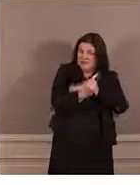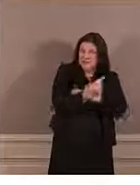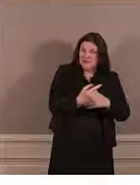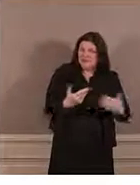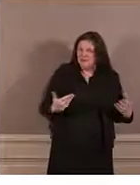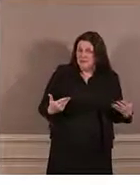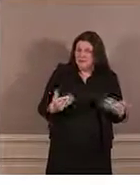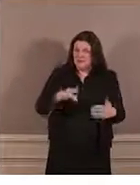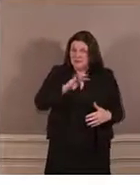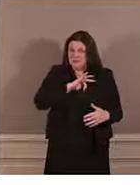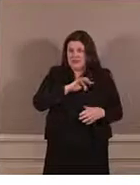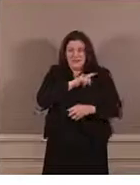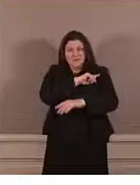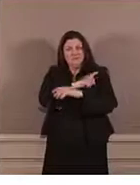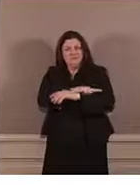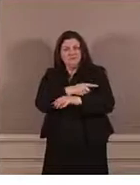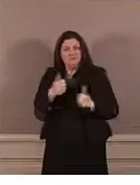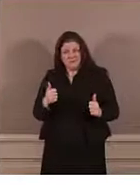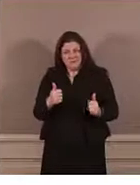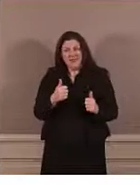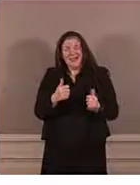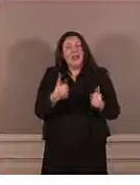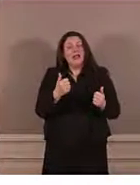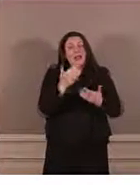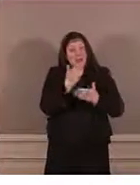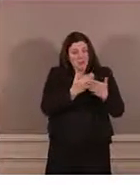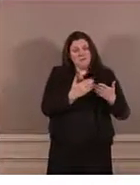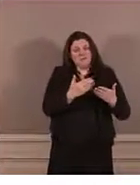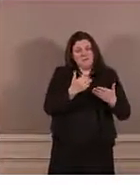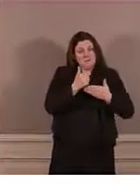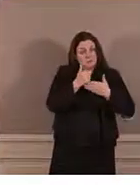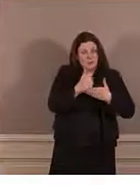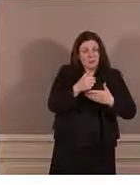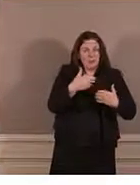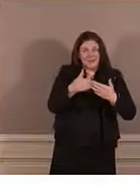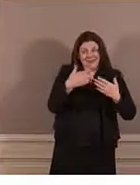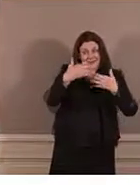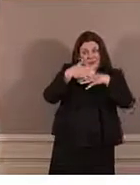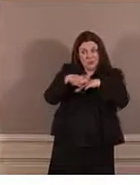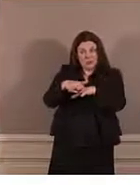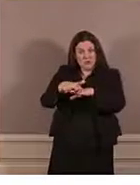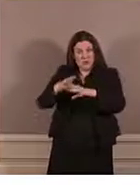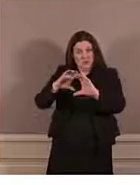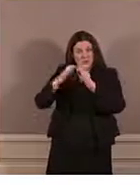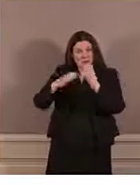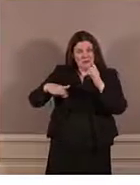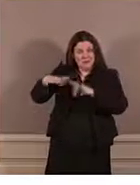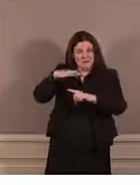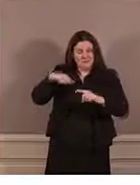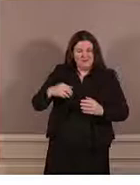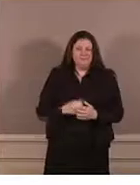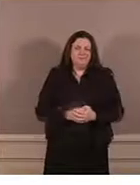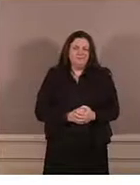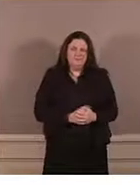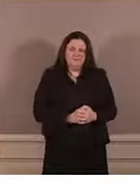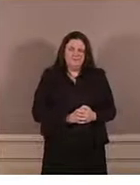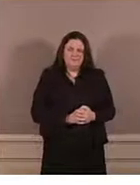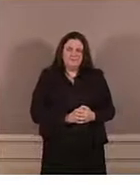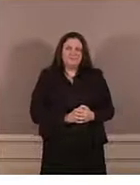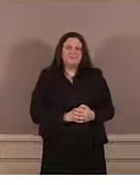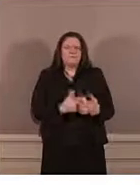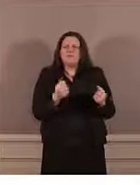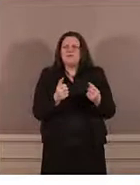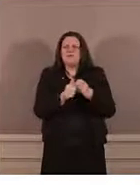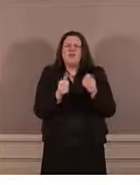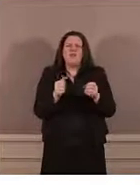those supported inclusion and integration into community settings. We had other categories of support programme, including